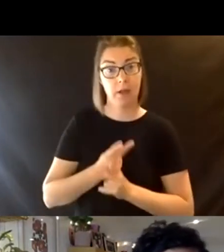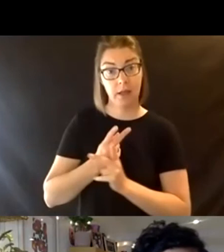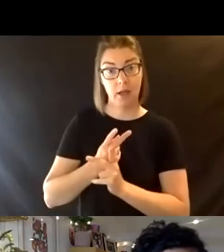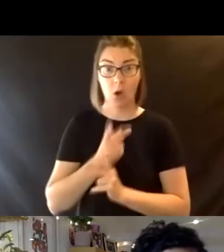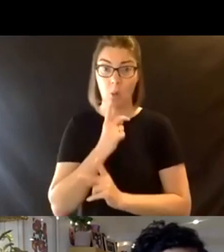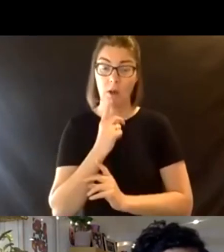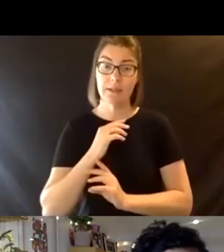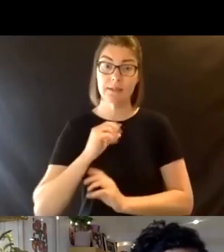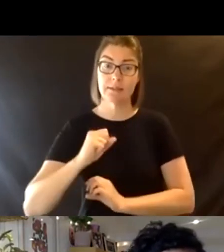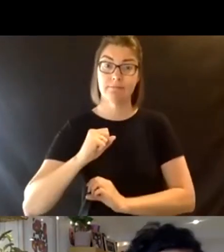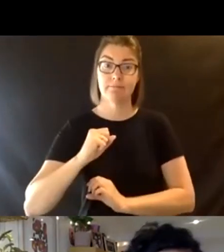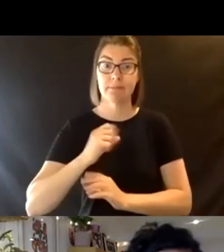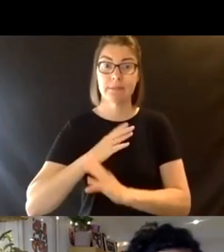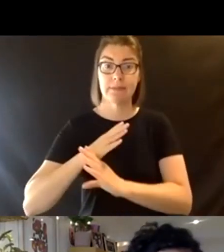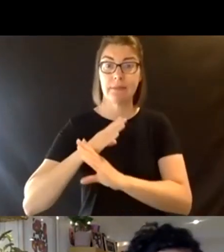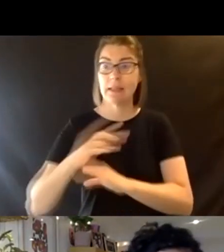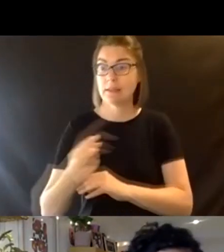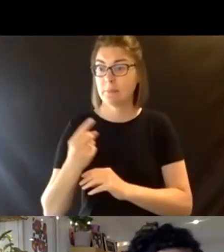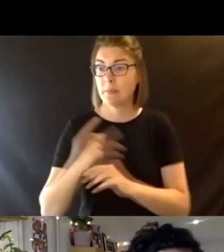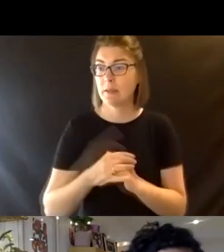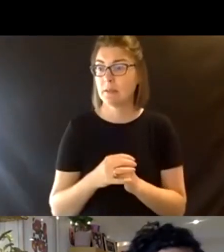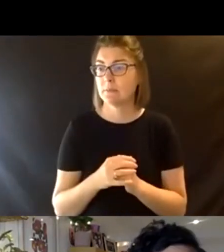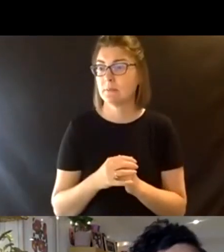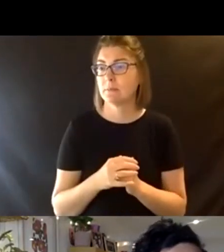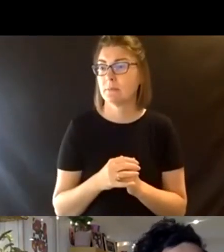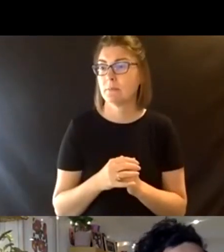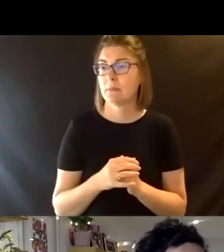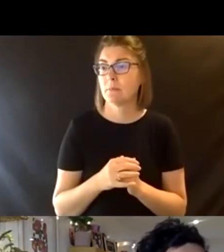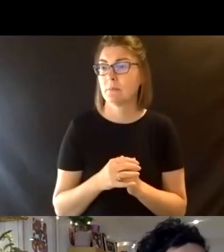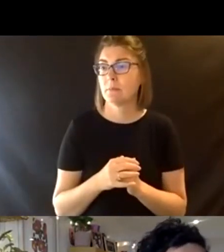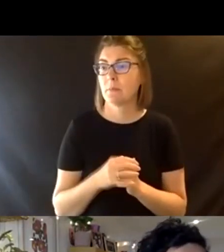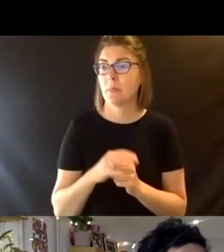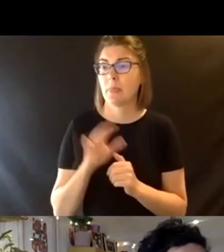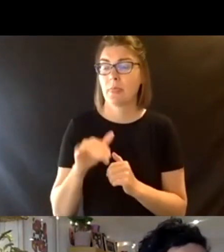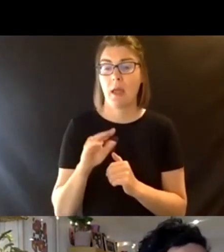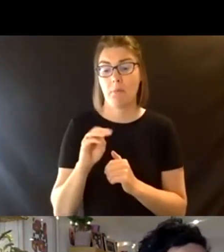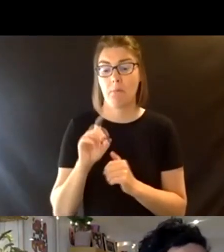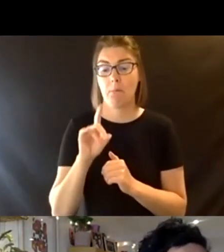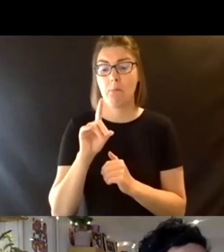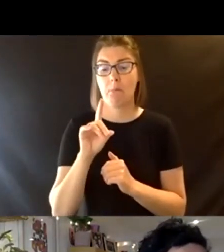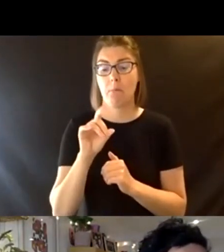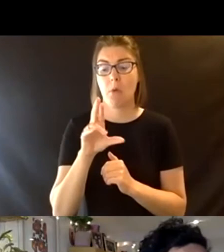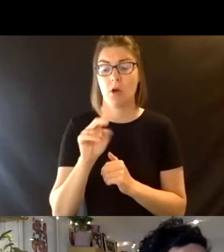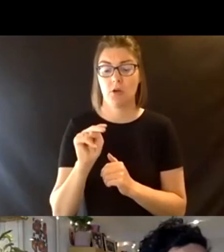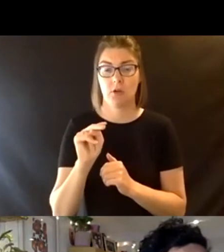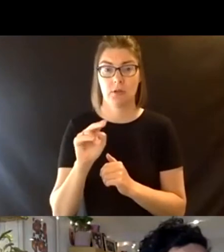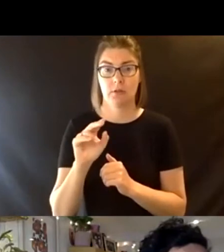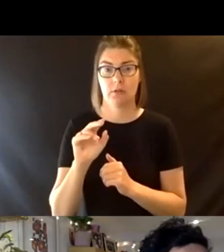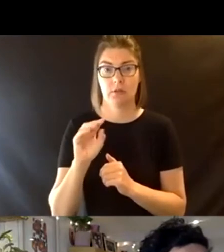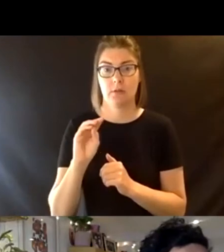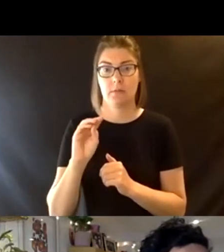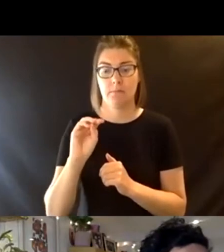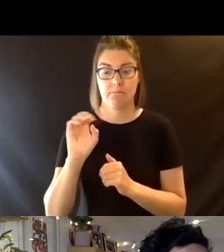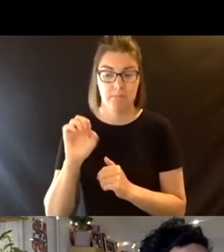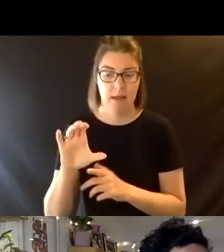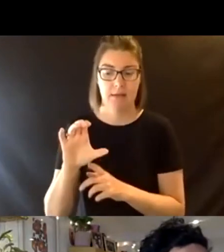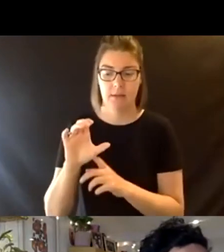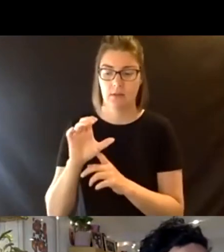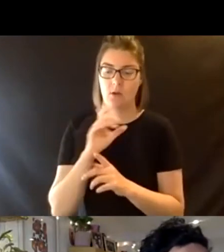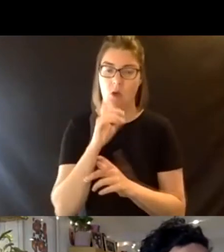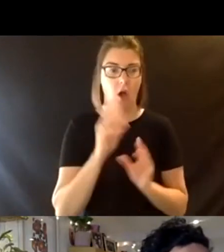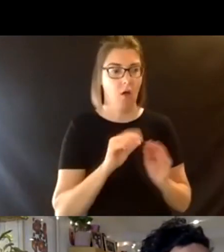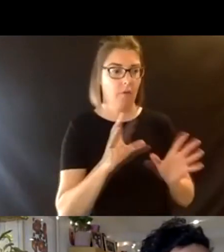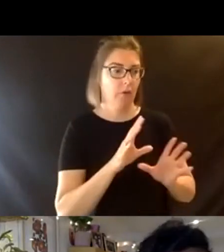defend something. And so I feel that kind of modern toxic masculinity, instead of being rooted in overt